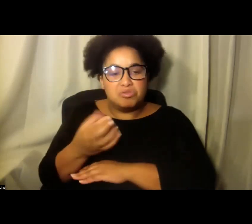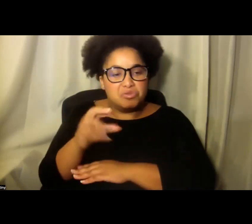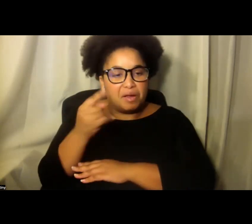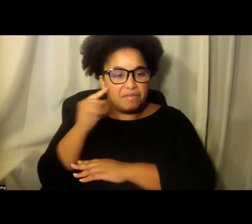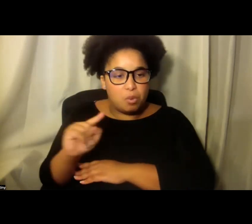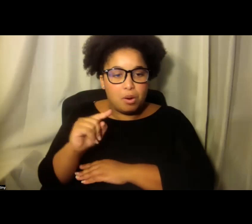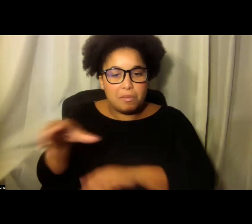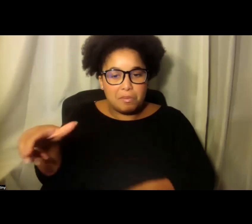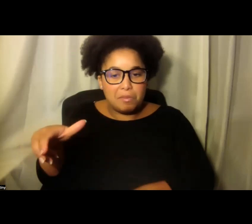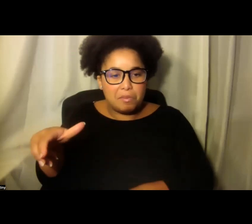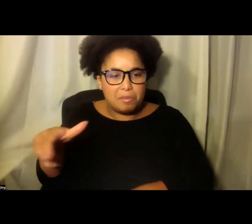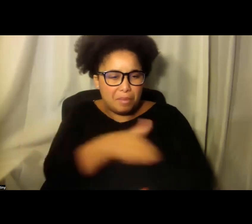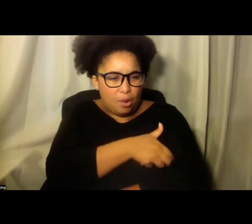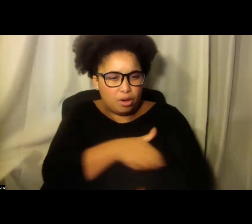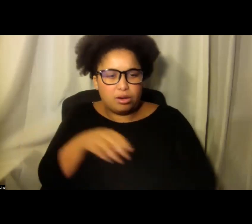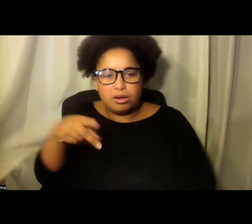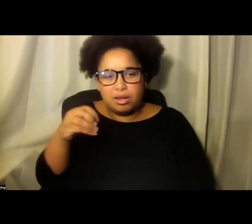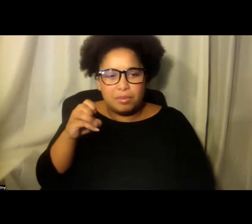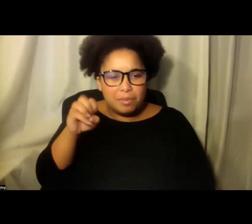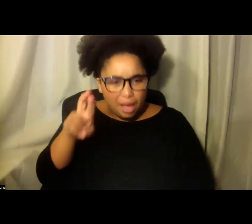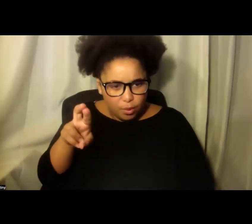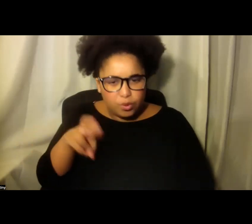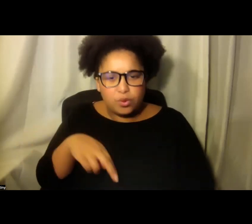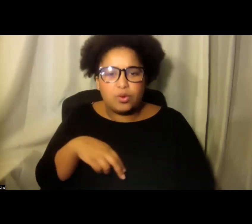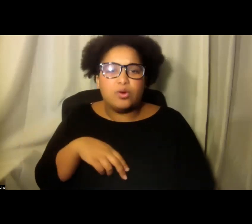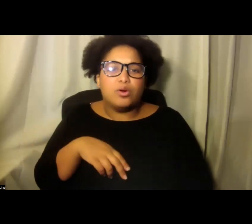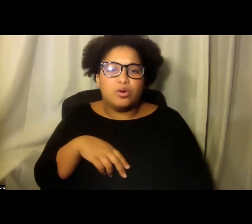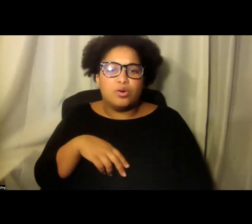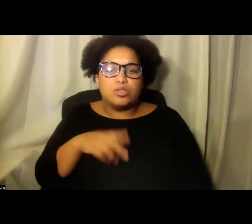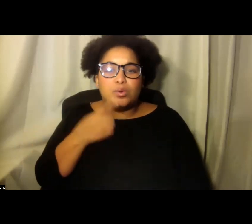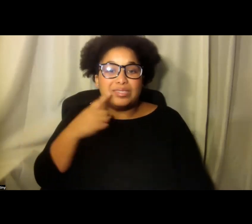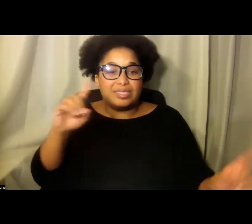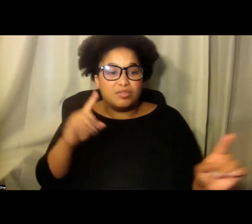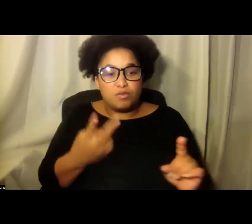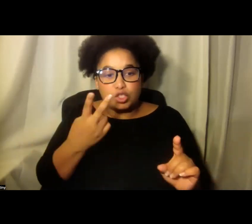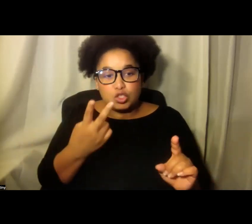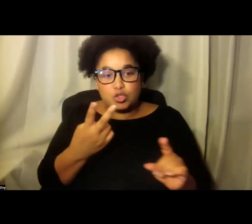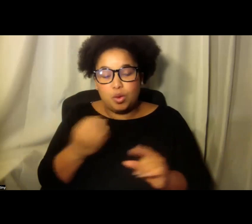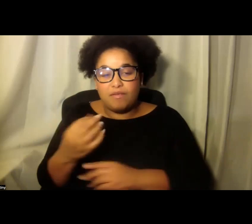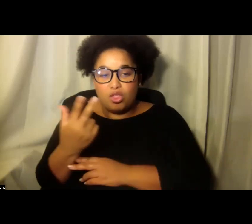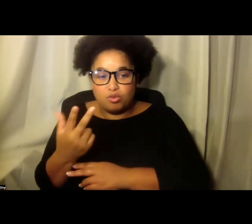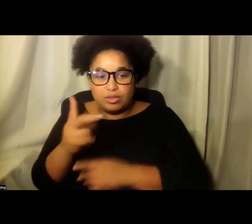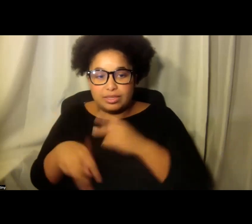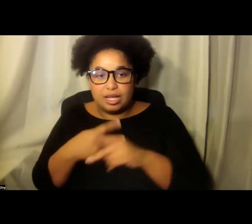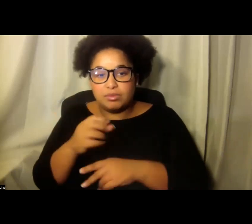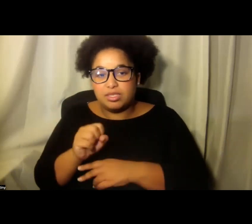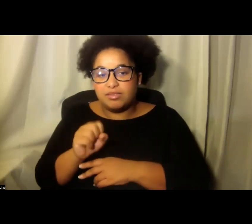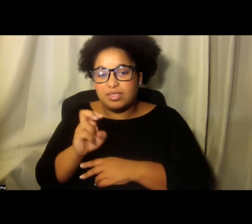for power. In the end, we were successful for 2 of the 3 sub-applications that